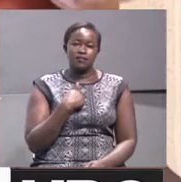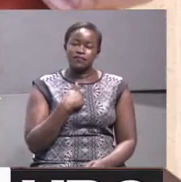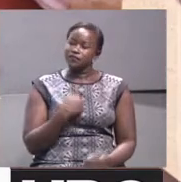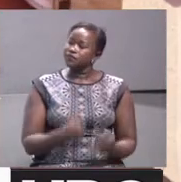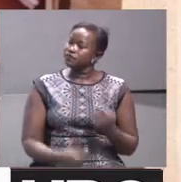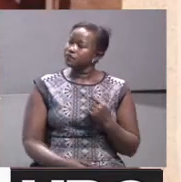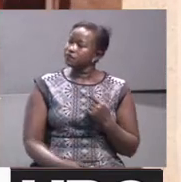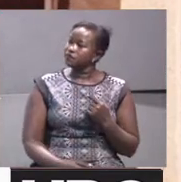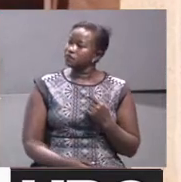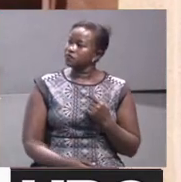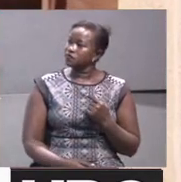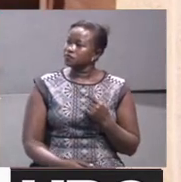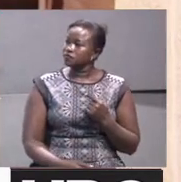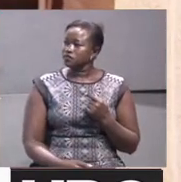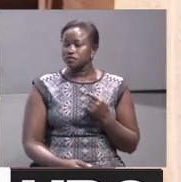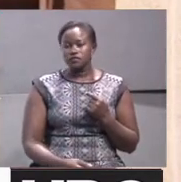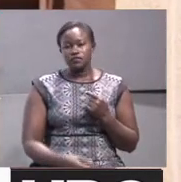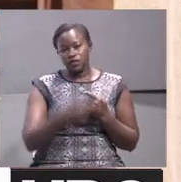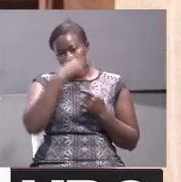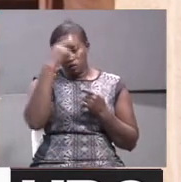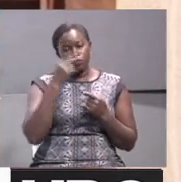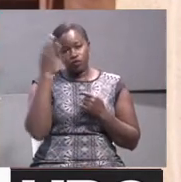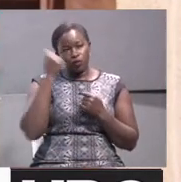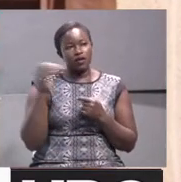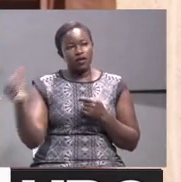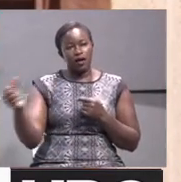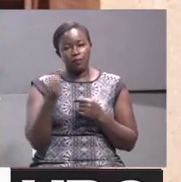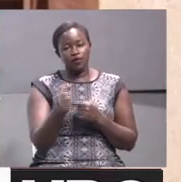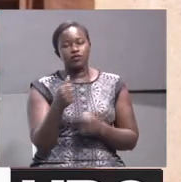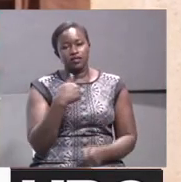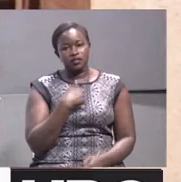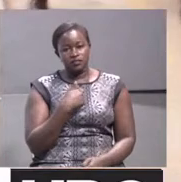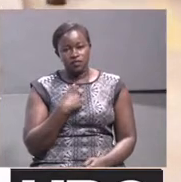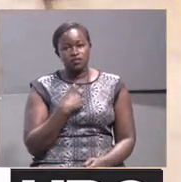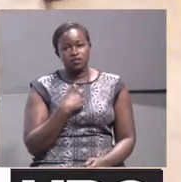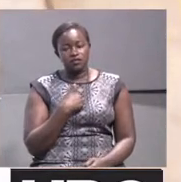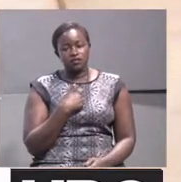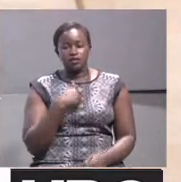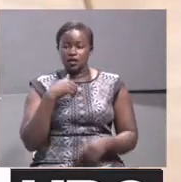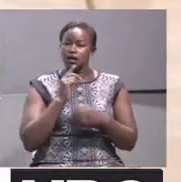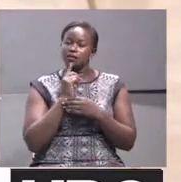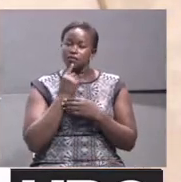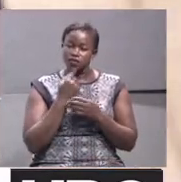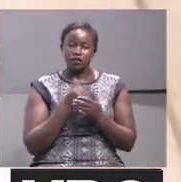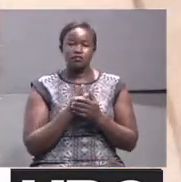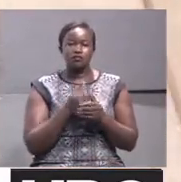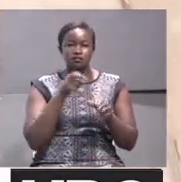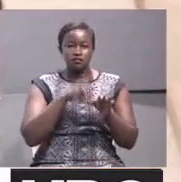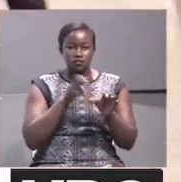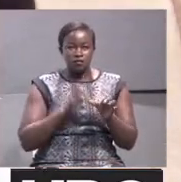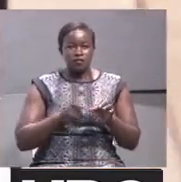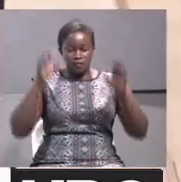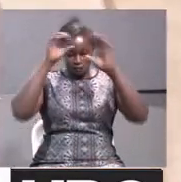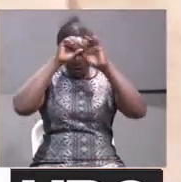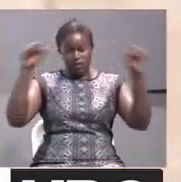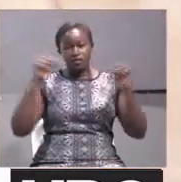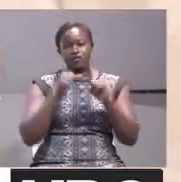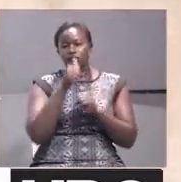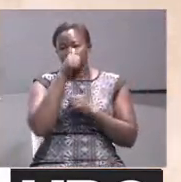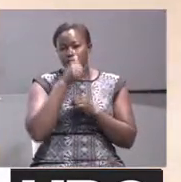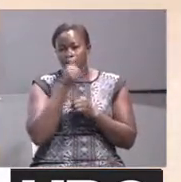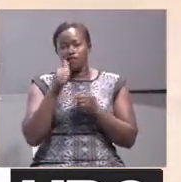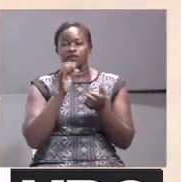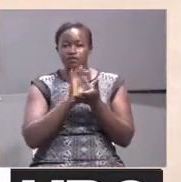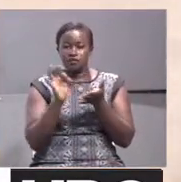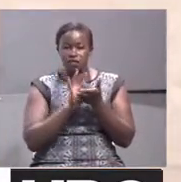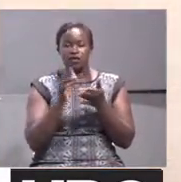me, the reason I've been appointed to go to Karamoja. Outgoing Presidential Private Secretary